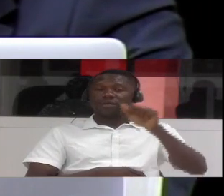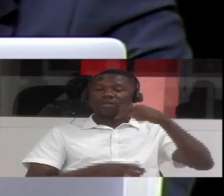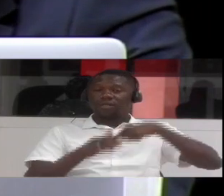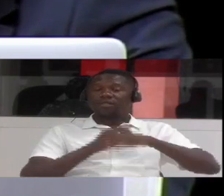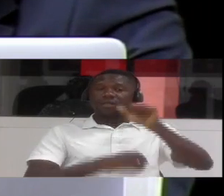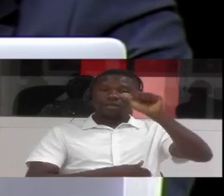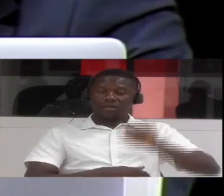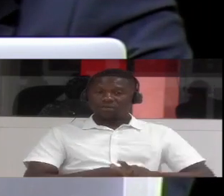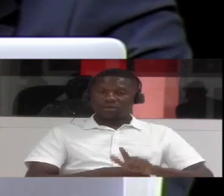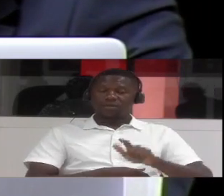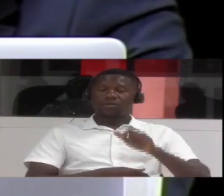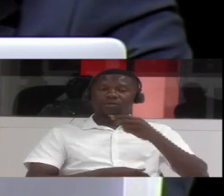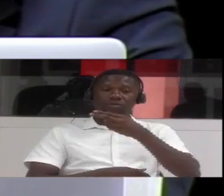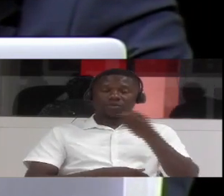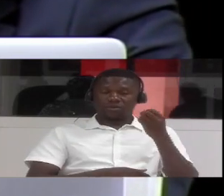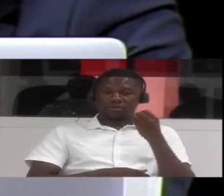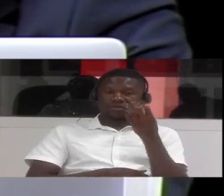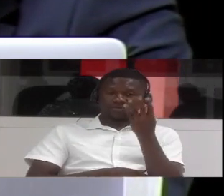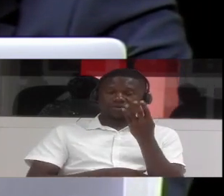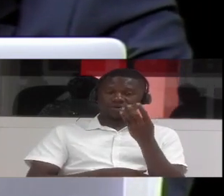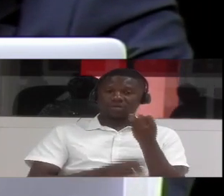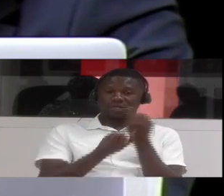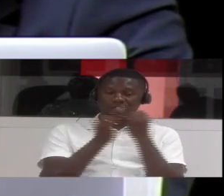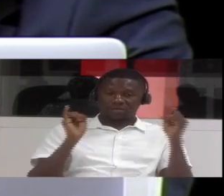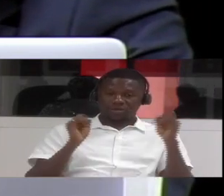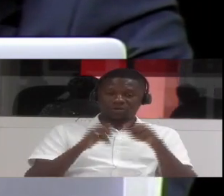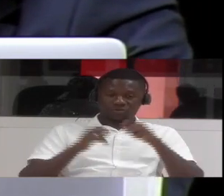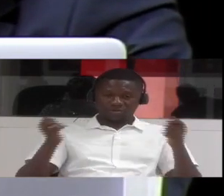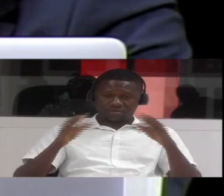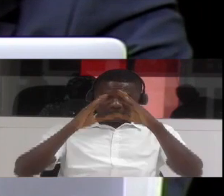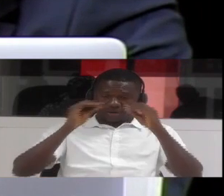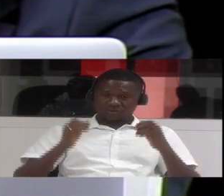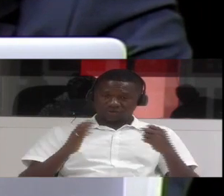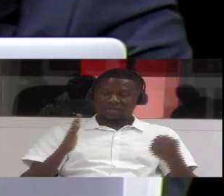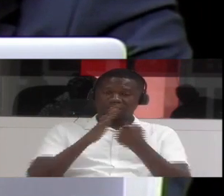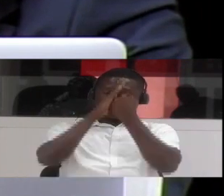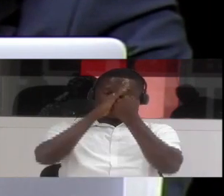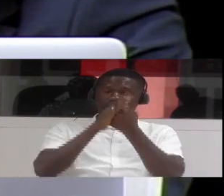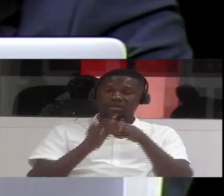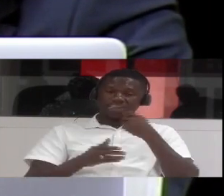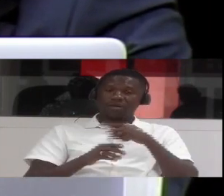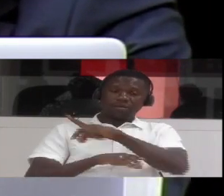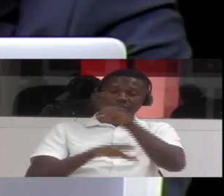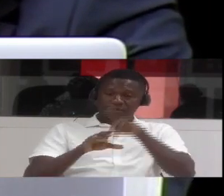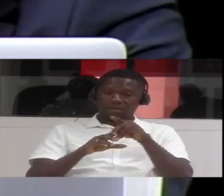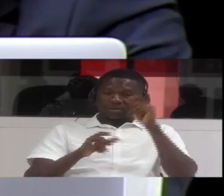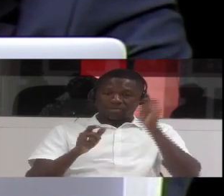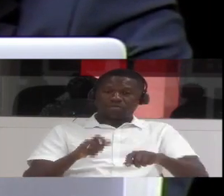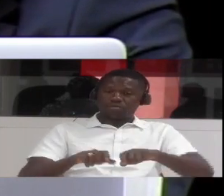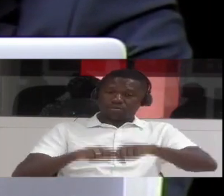April 2004, the Independent was attacked? Yes. And the premises burnt,